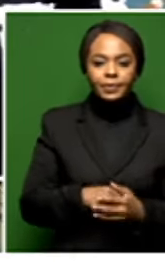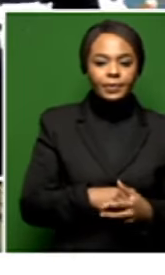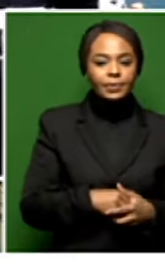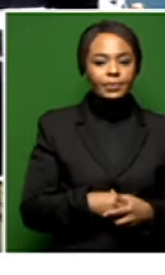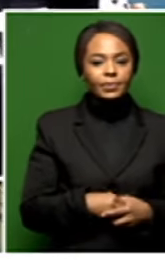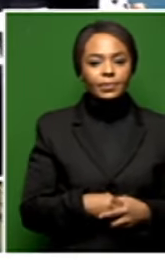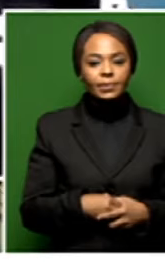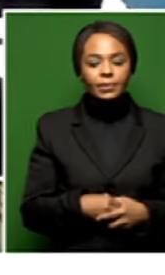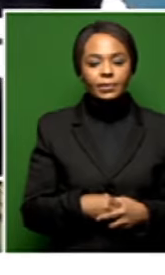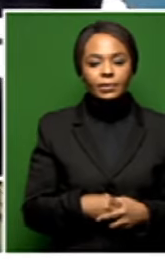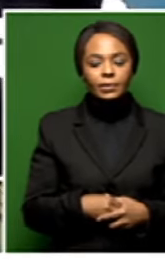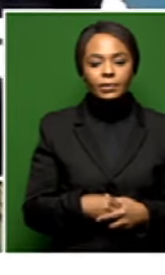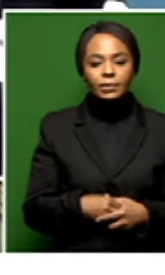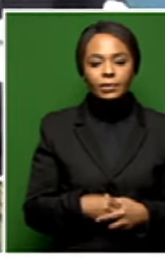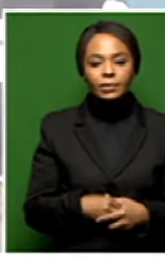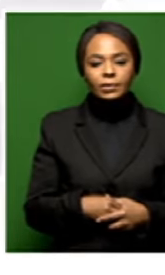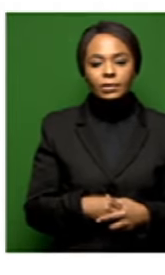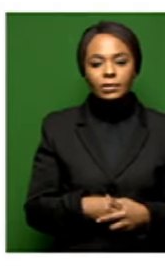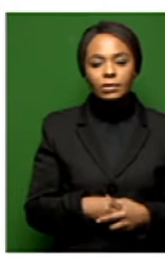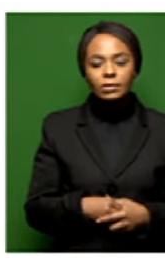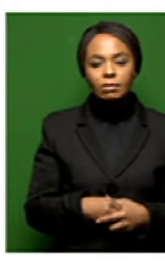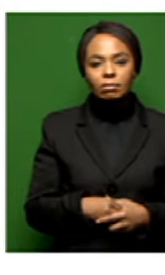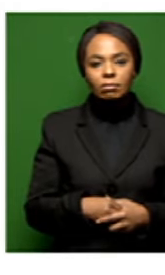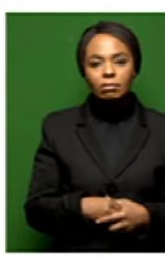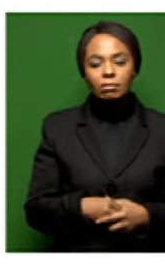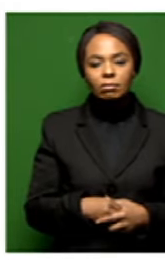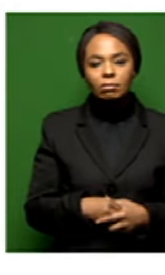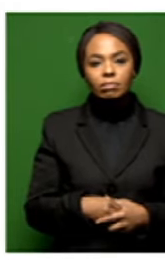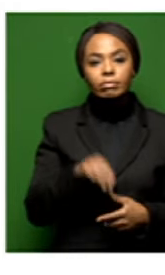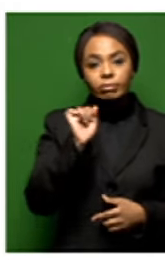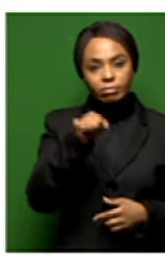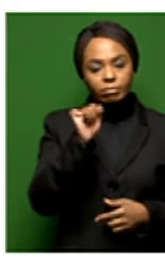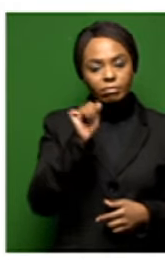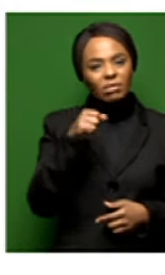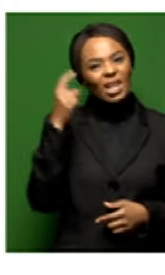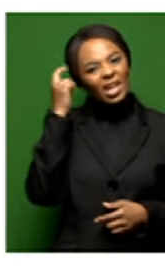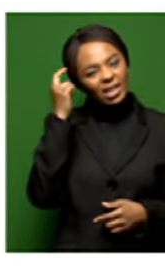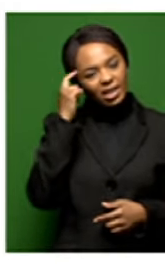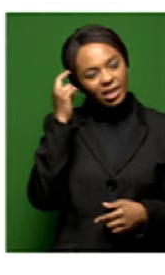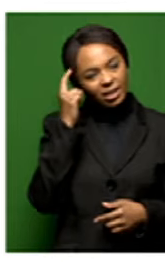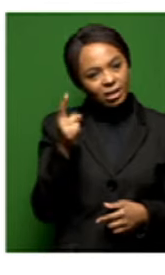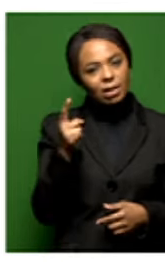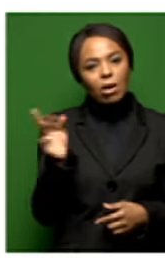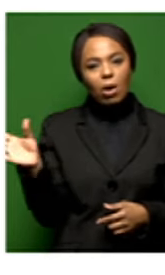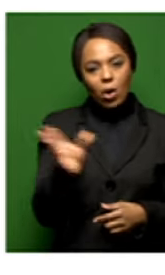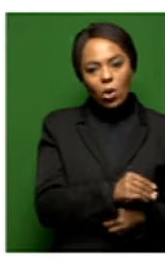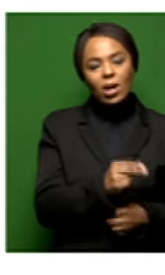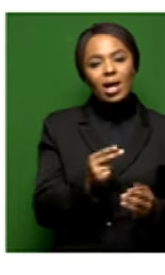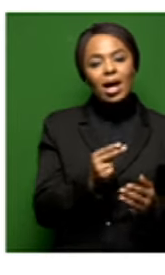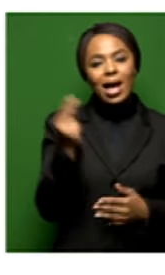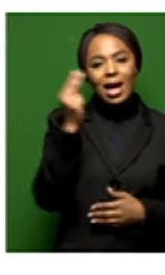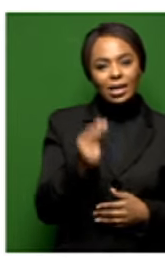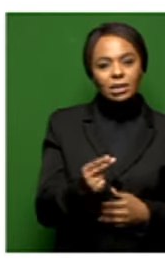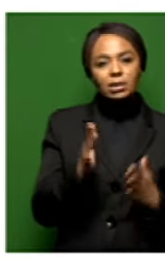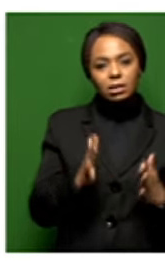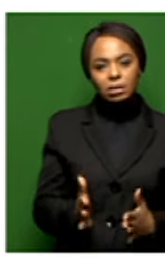Yeah, I think with this, like, I mean, it's all rounded with all these artists here. So firstly, it's